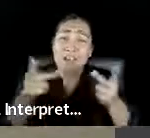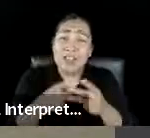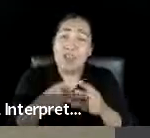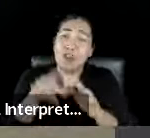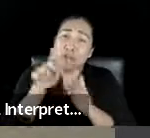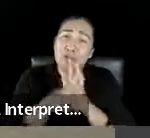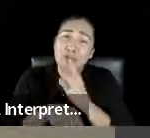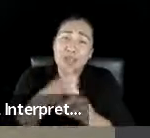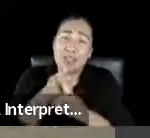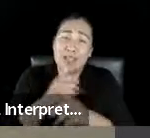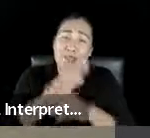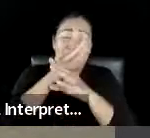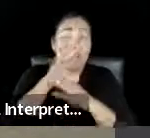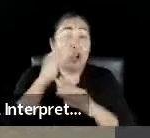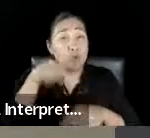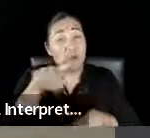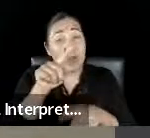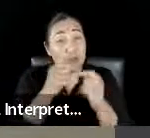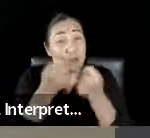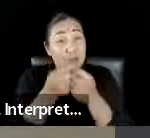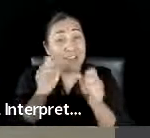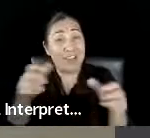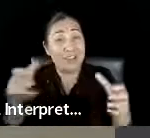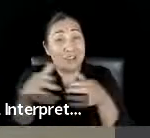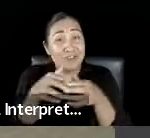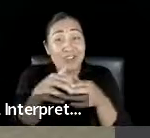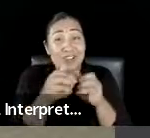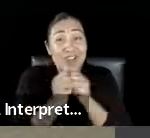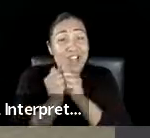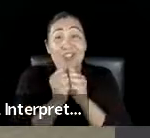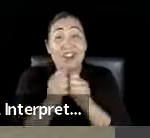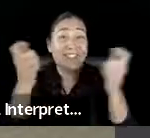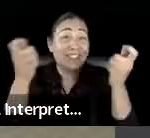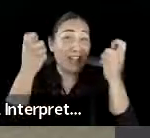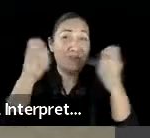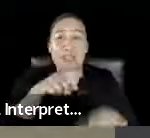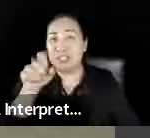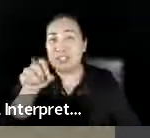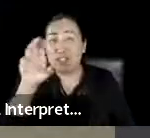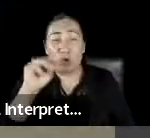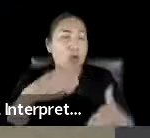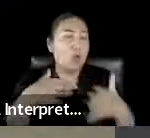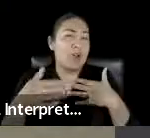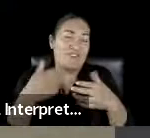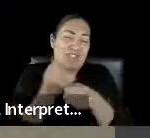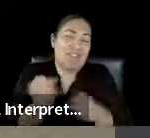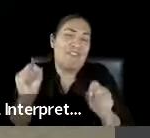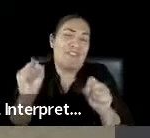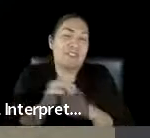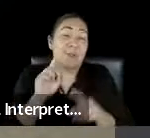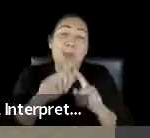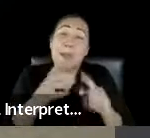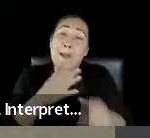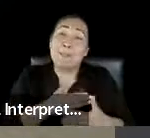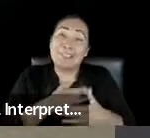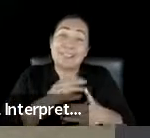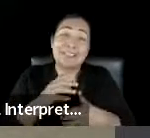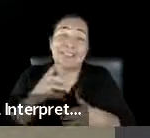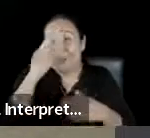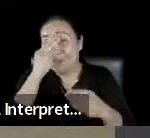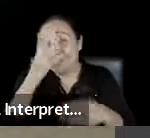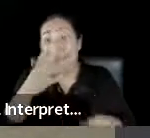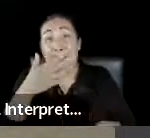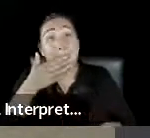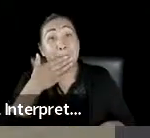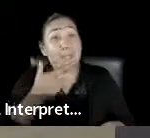hope you and your teammates are able to get together and celebrate or do a Zoom or whatever is the safest. But just please send them our best and